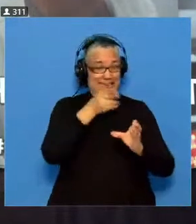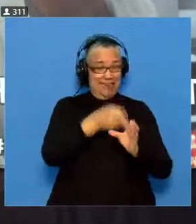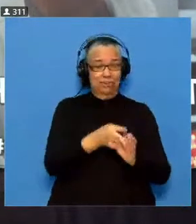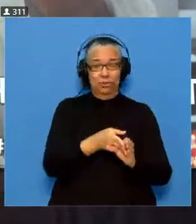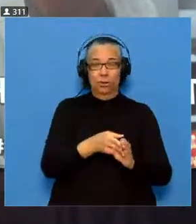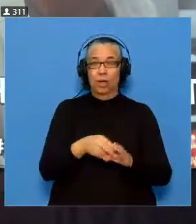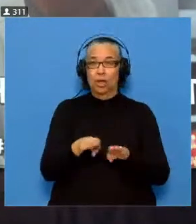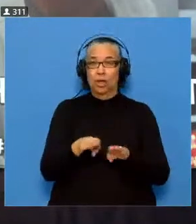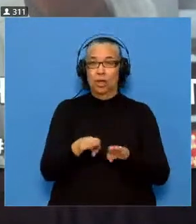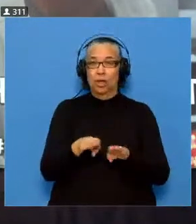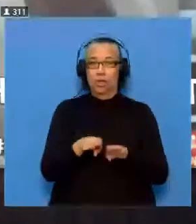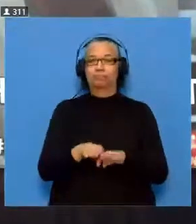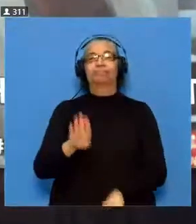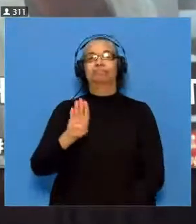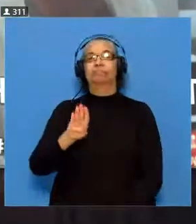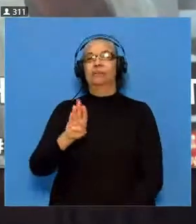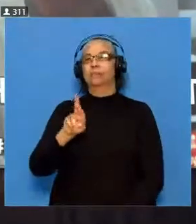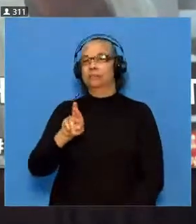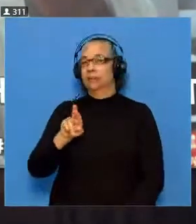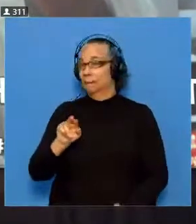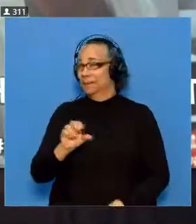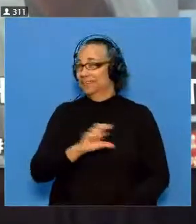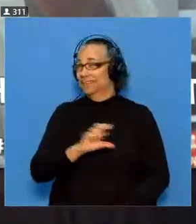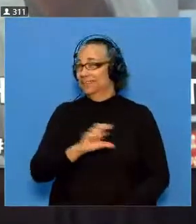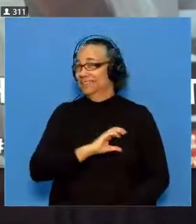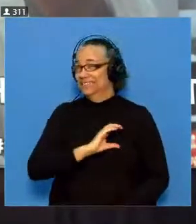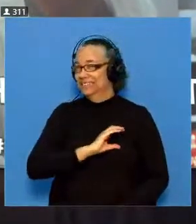Police, have continued with their liquor